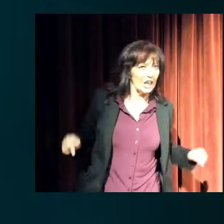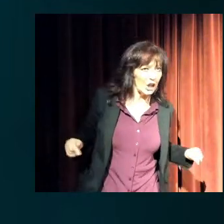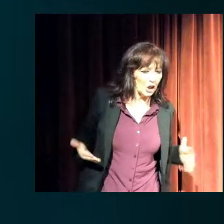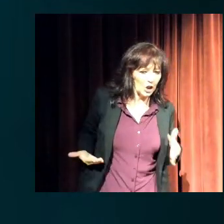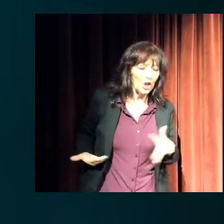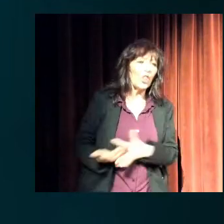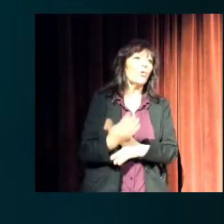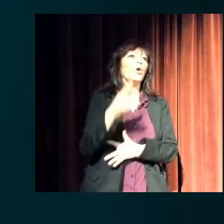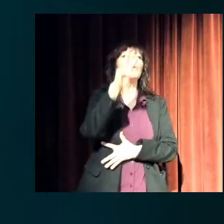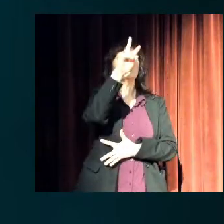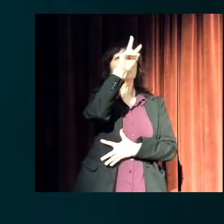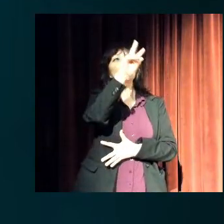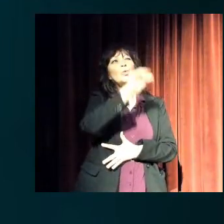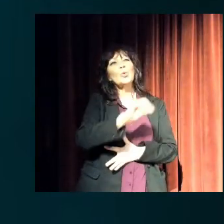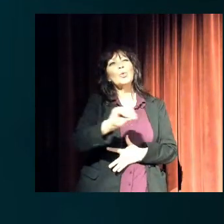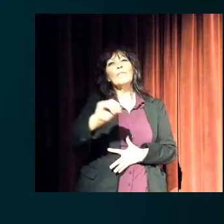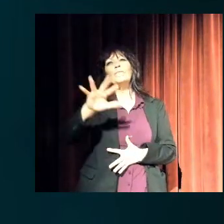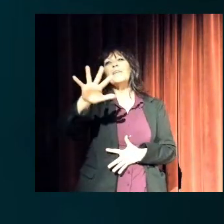through